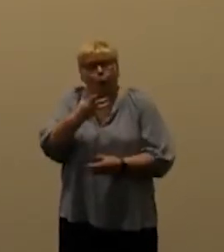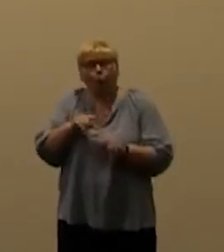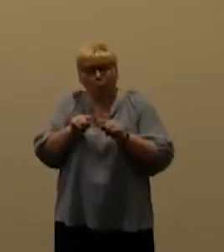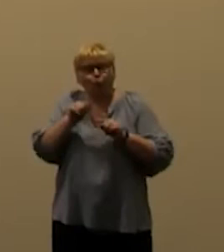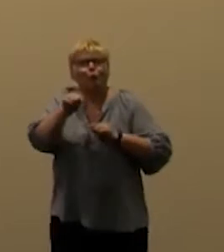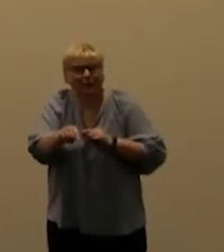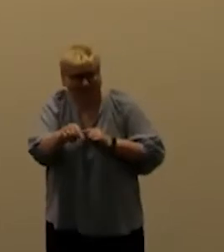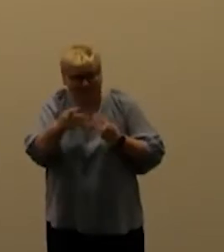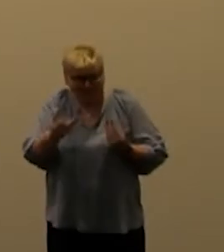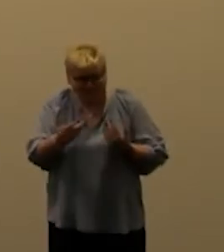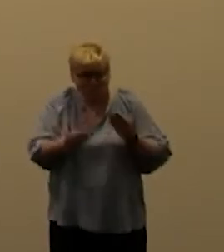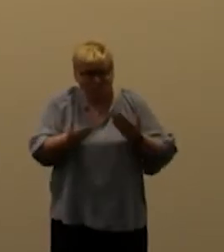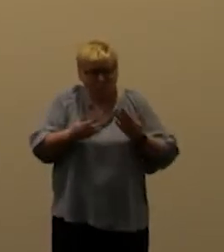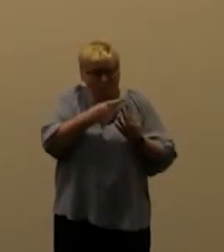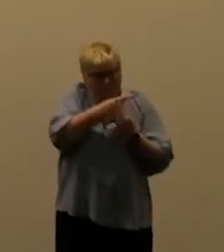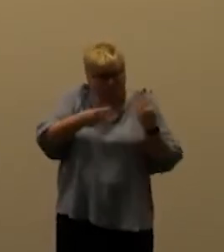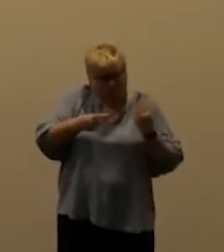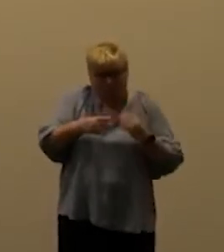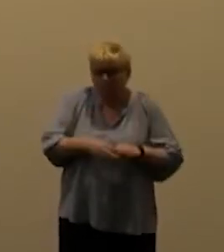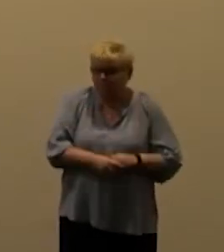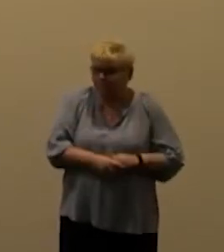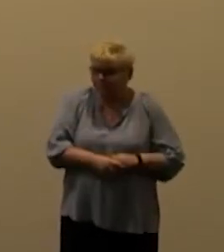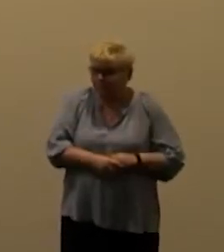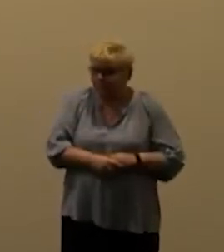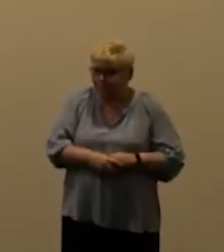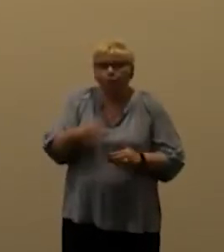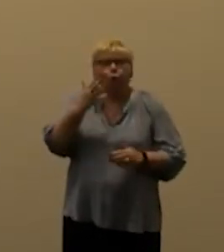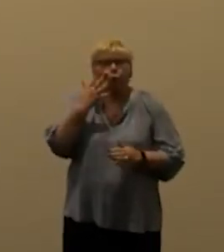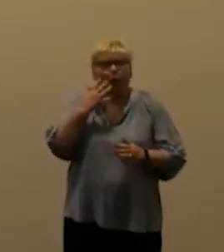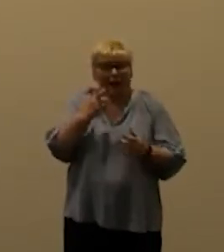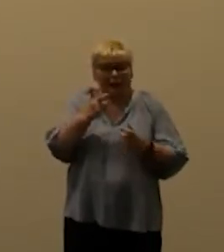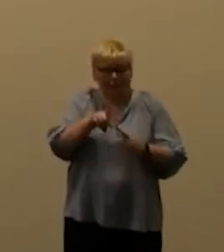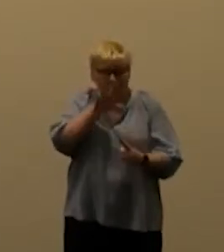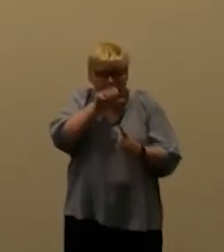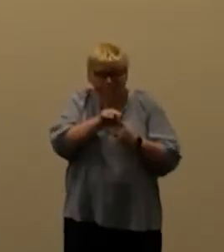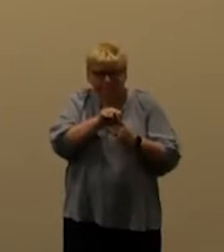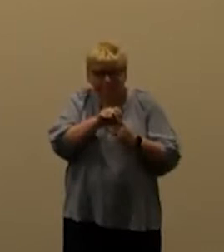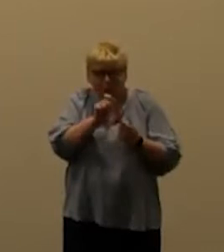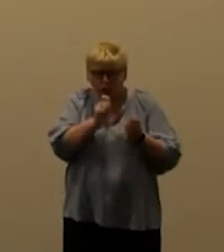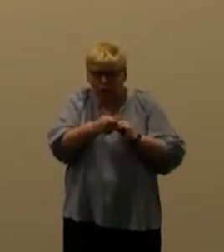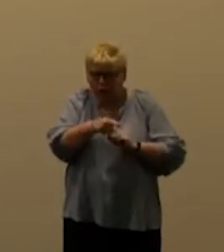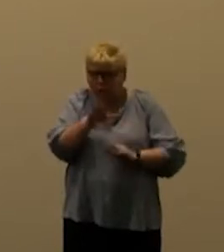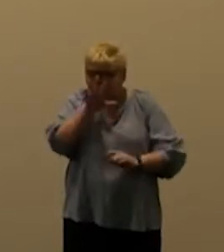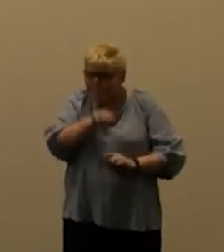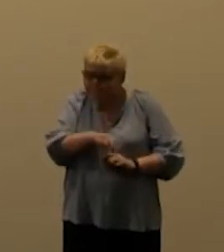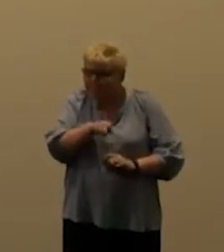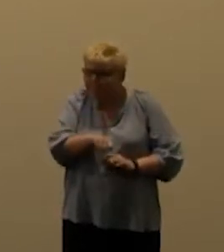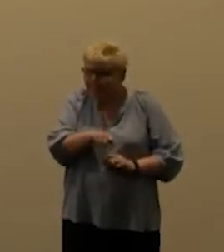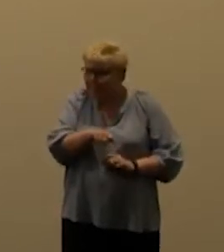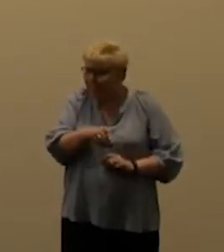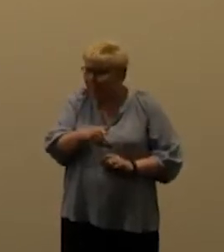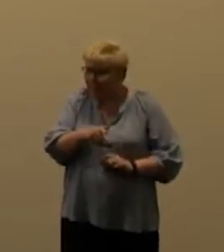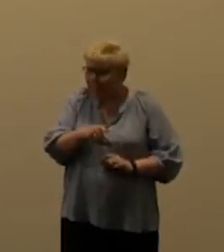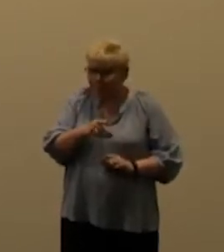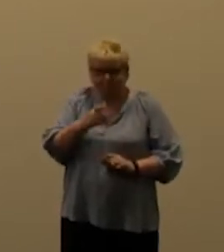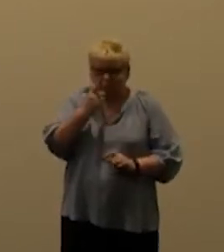tenancy is the important thing. Now, when a change is detected, so if we find a configuration drift, for example, we